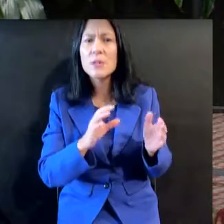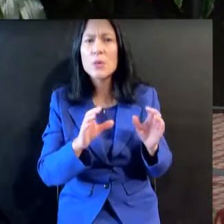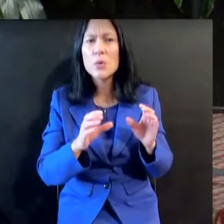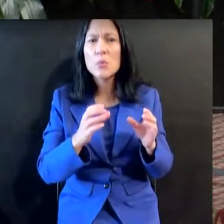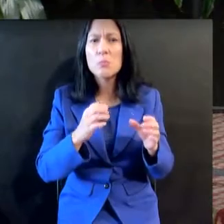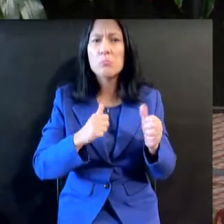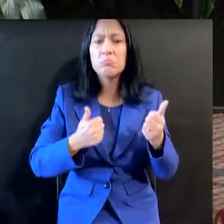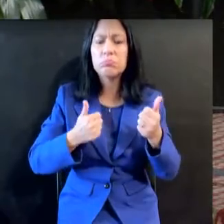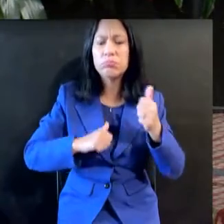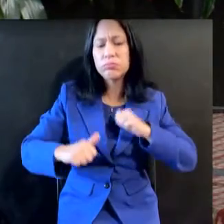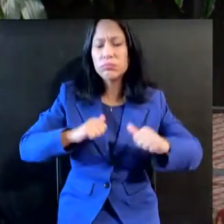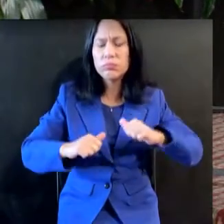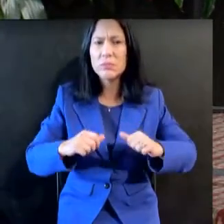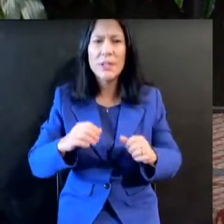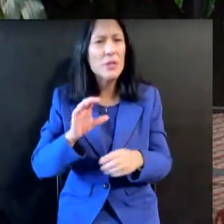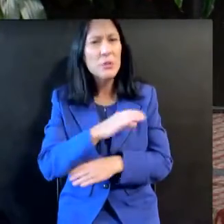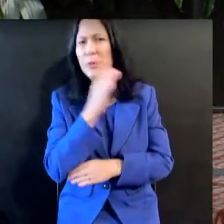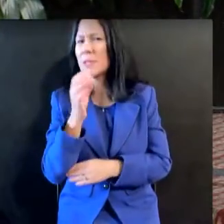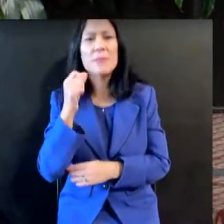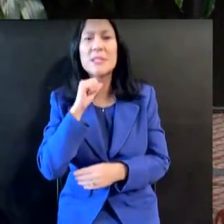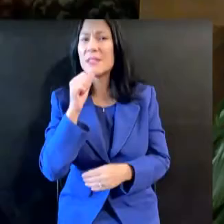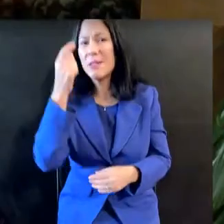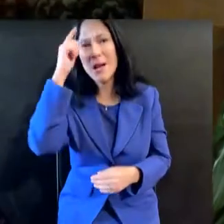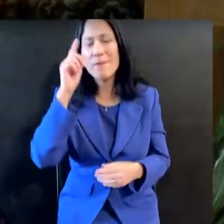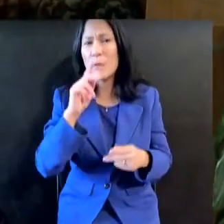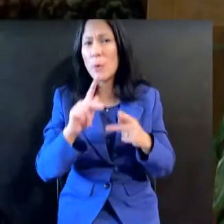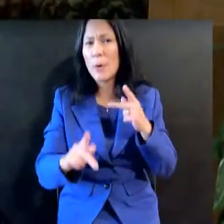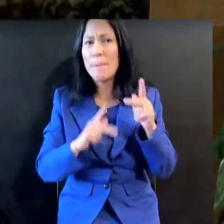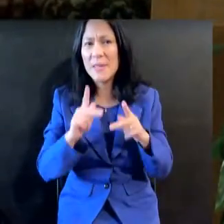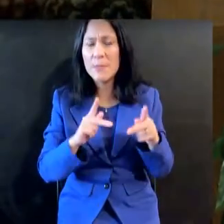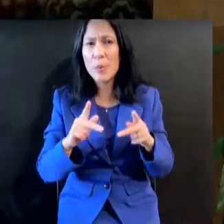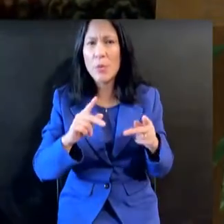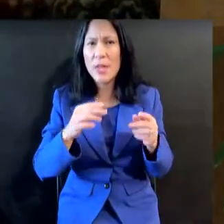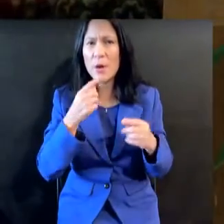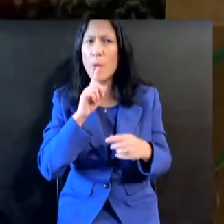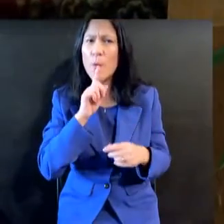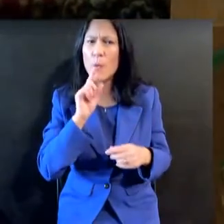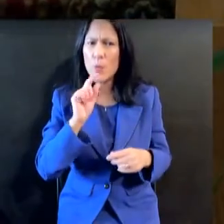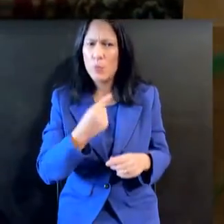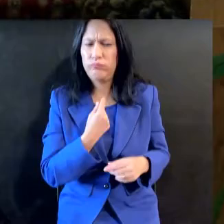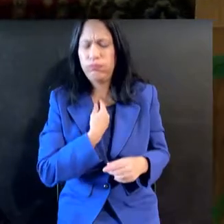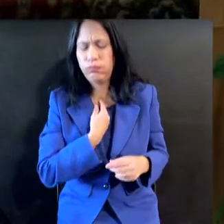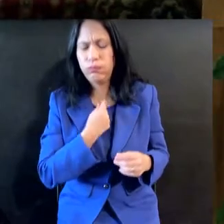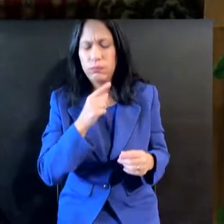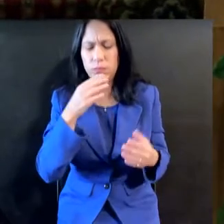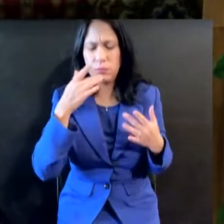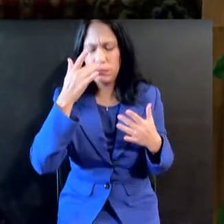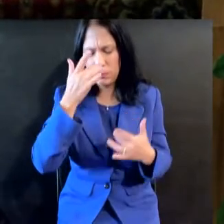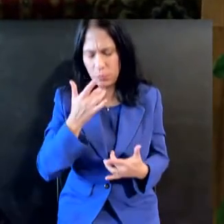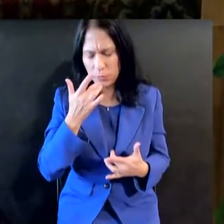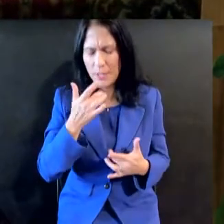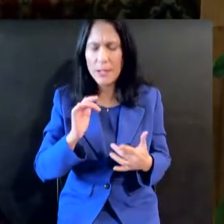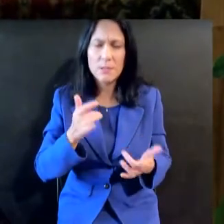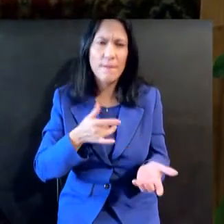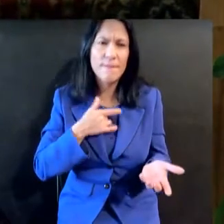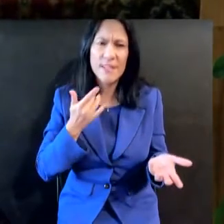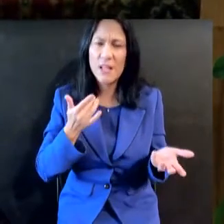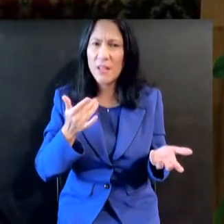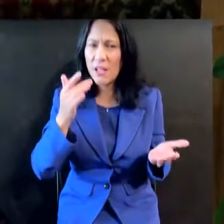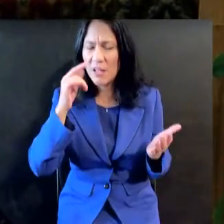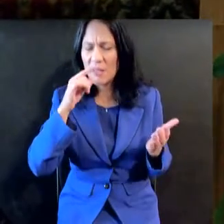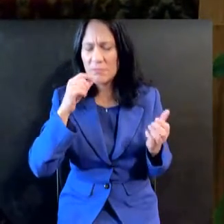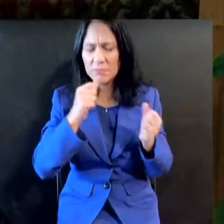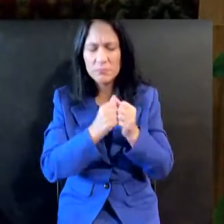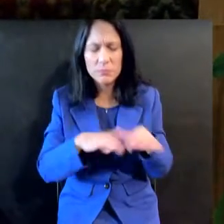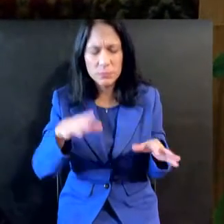are depressed, people who are lonely, people who are hurting, people who are feeling, even though we know we're not, but still feeling